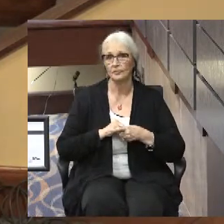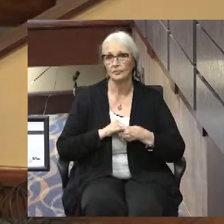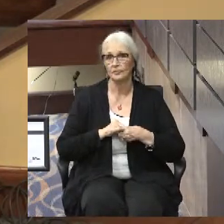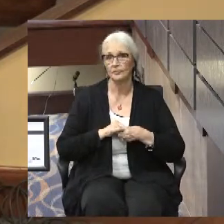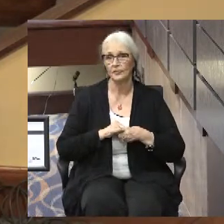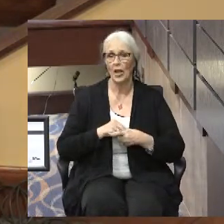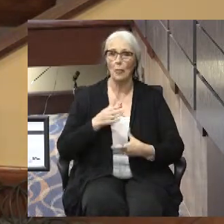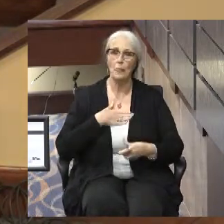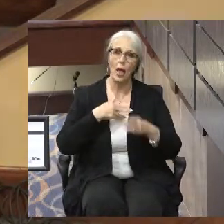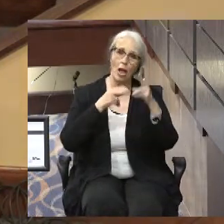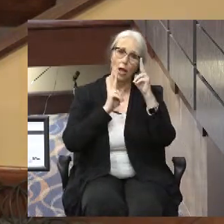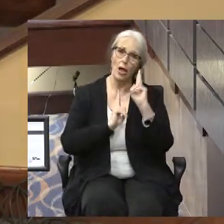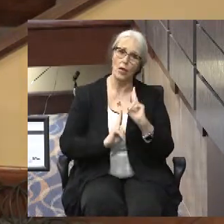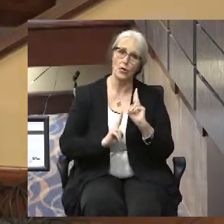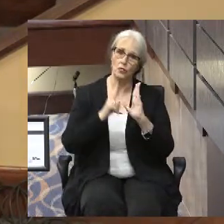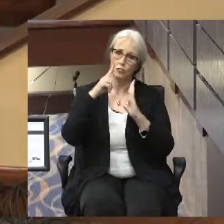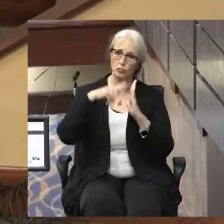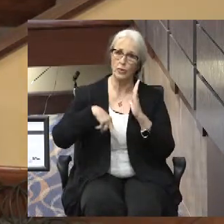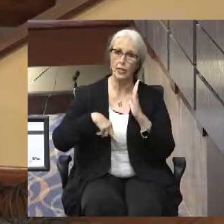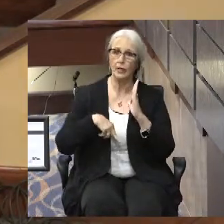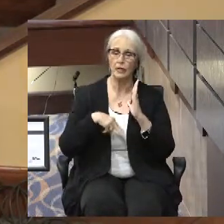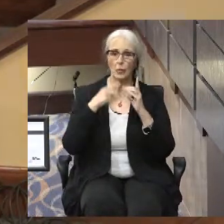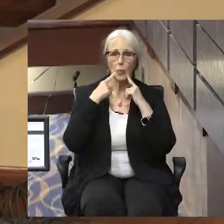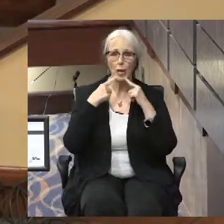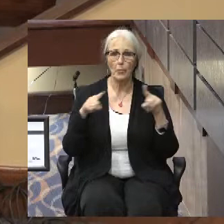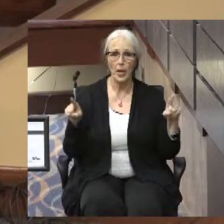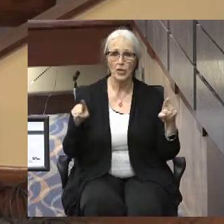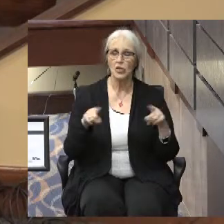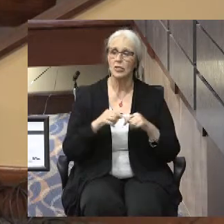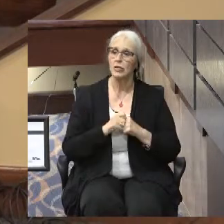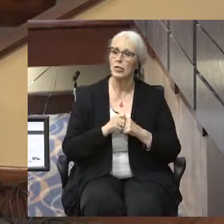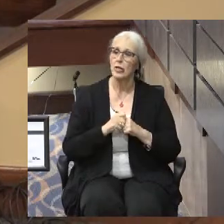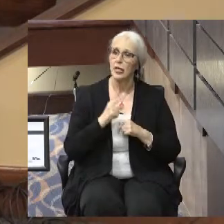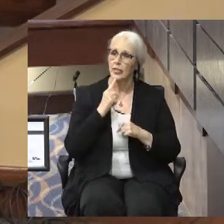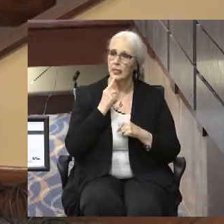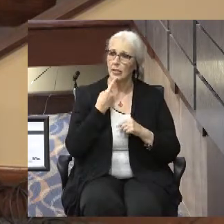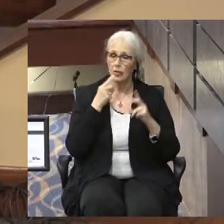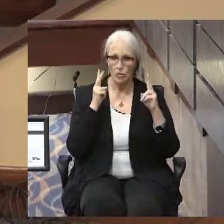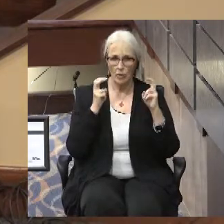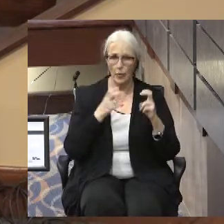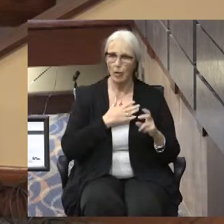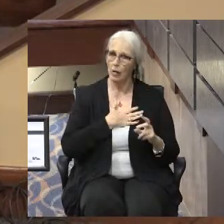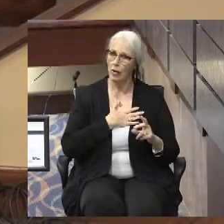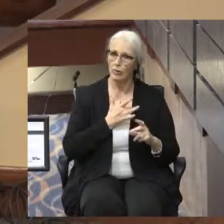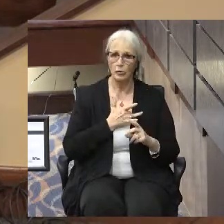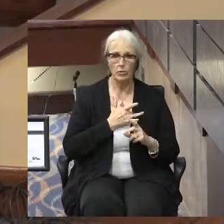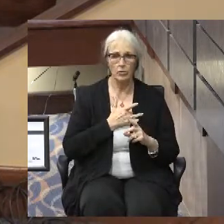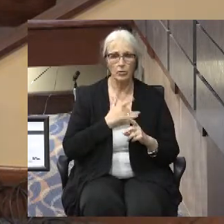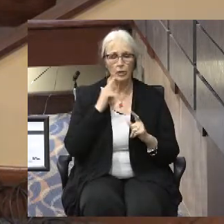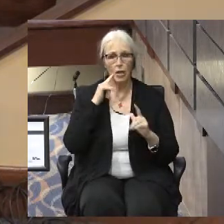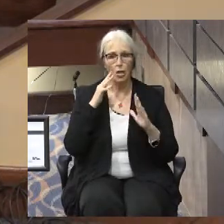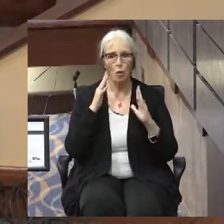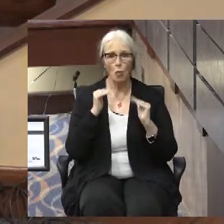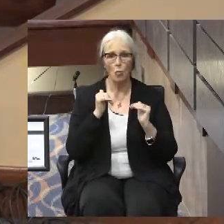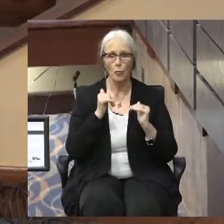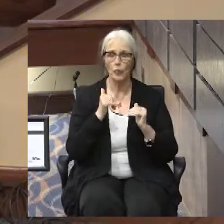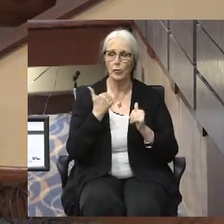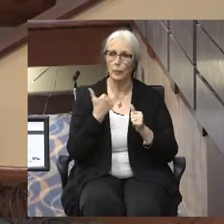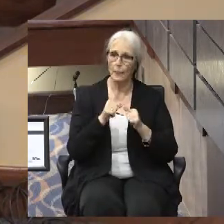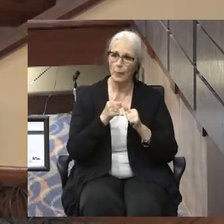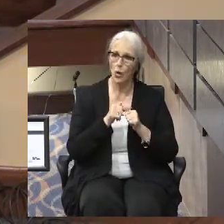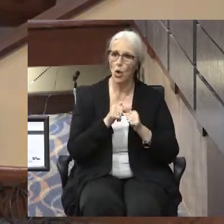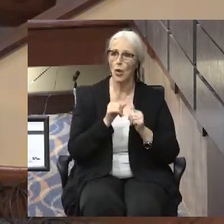It's my honor to read this proclamation, and it's on a serious topic that my heart and my hope is that we'll bear in mind this